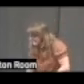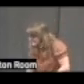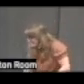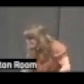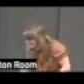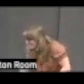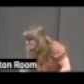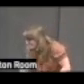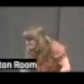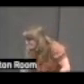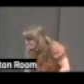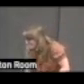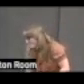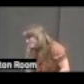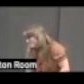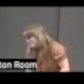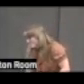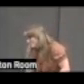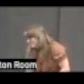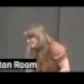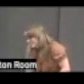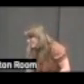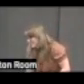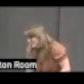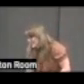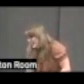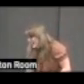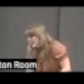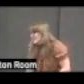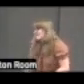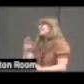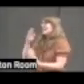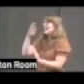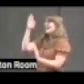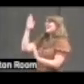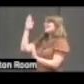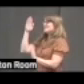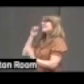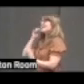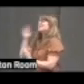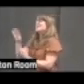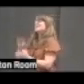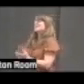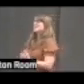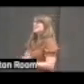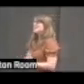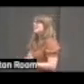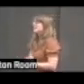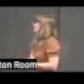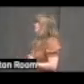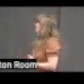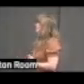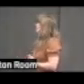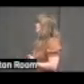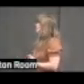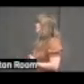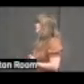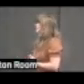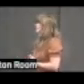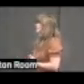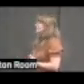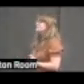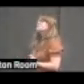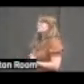Yay! See how excited I get about it. Yeah, go ahead. Are